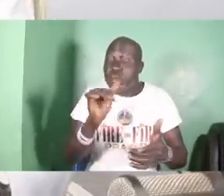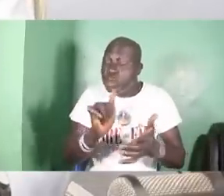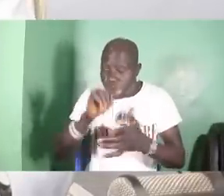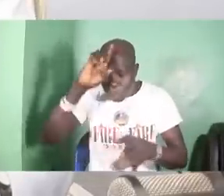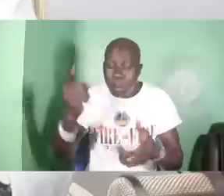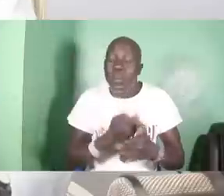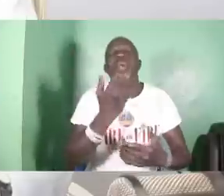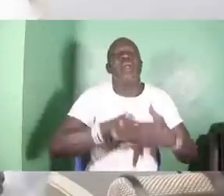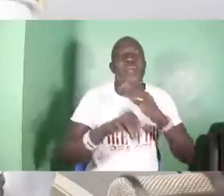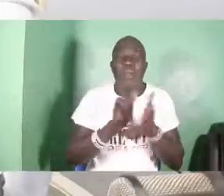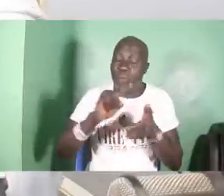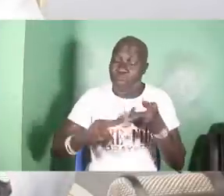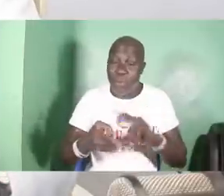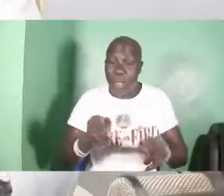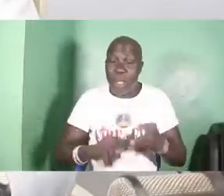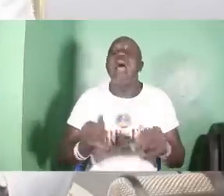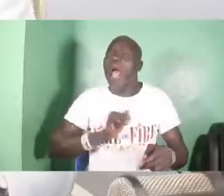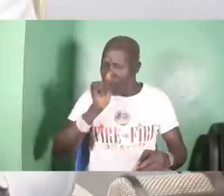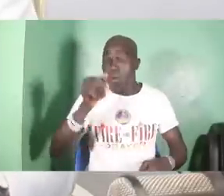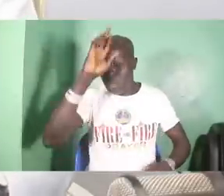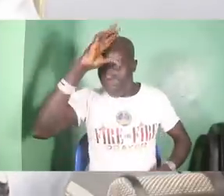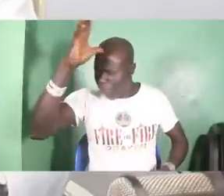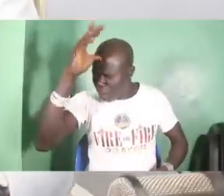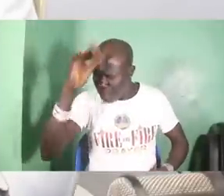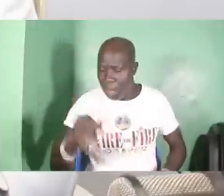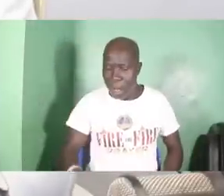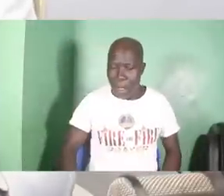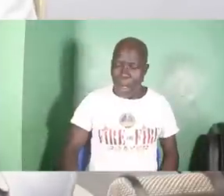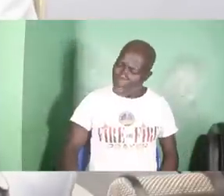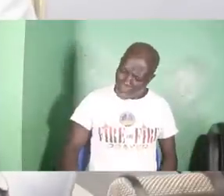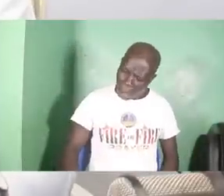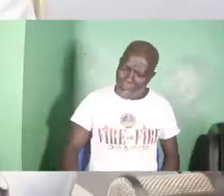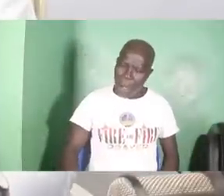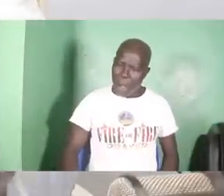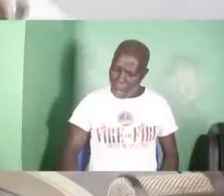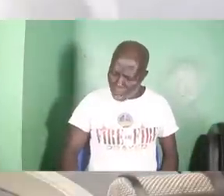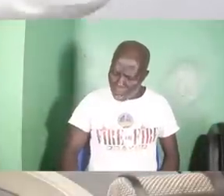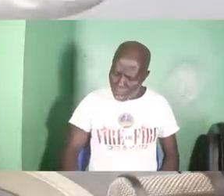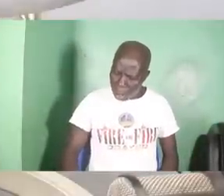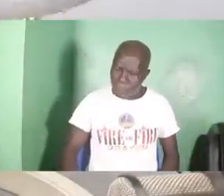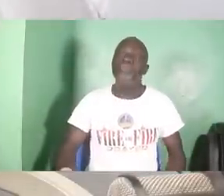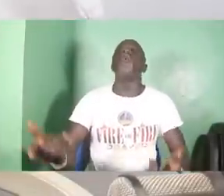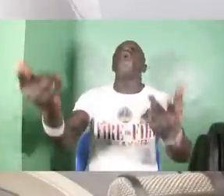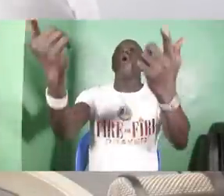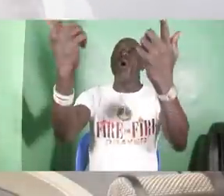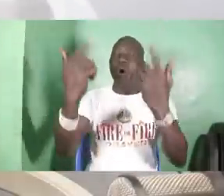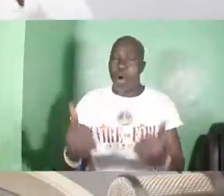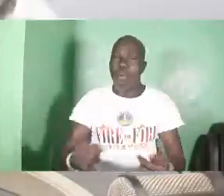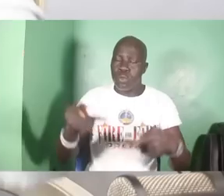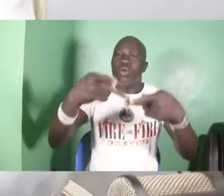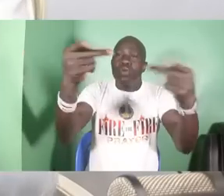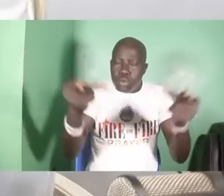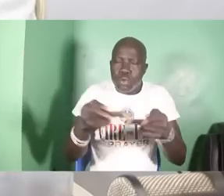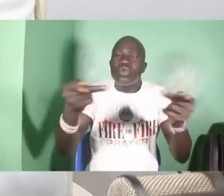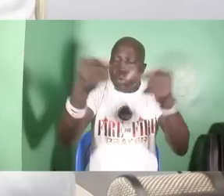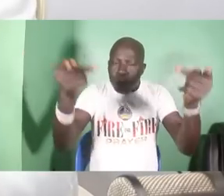It was that first born that it was. Only you, only Baba. I said, "Is that I'm the father?" Ha, Emma, Bobby, bye. Come to the